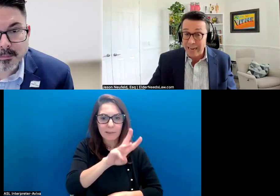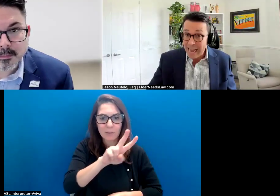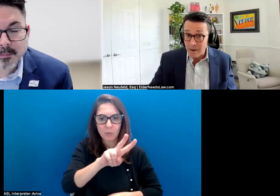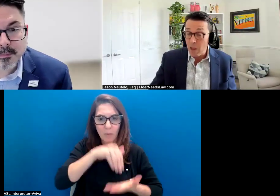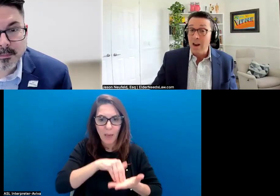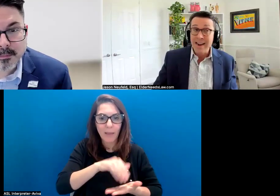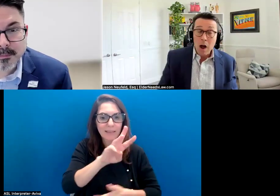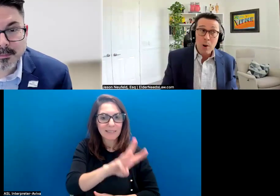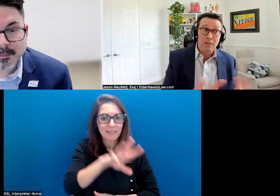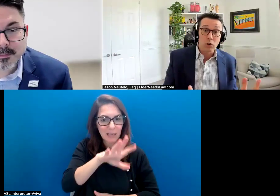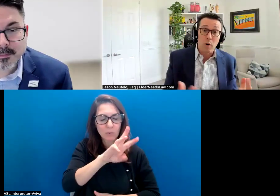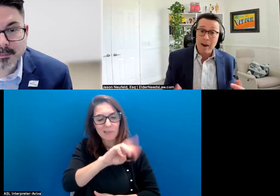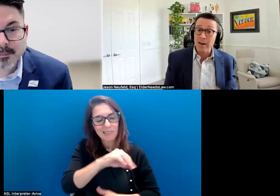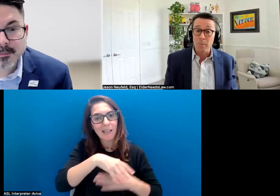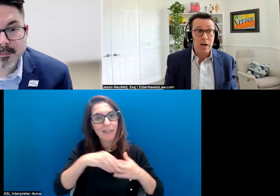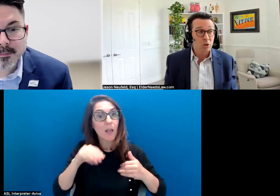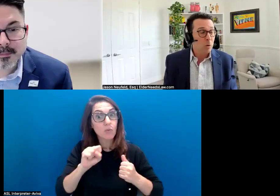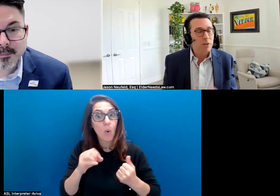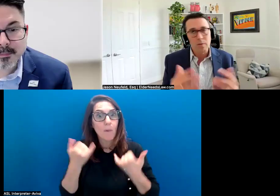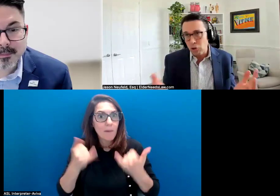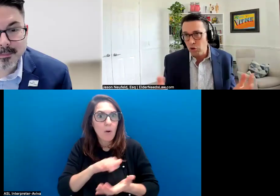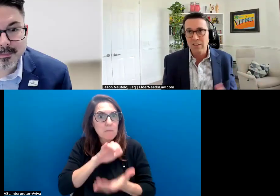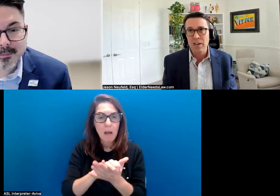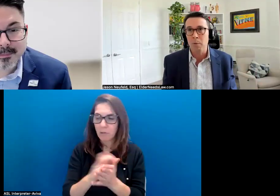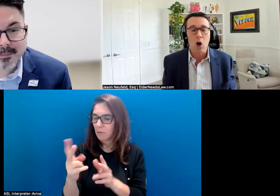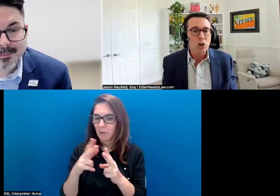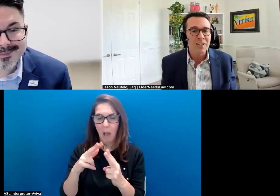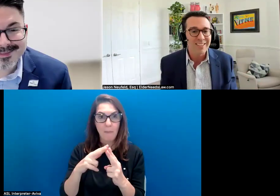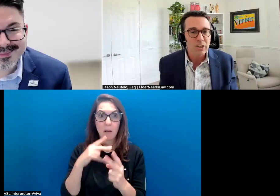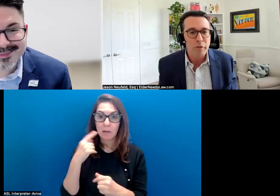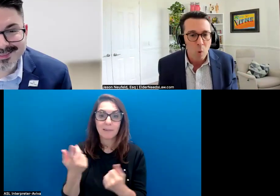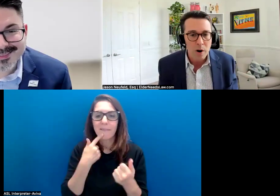$162,660. So again, now we have a situation where a married couple comes to me with, let's use easy numbers,